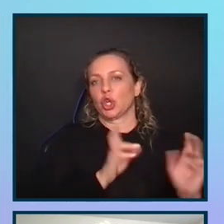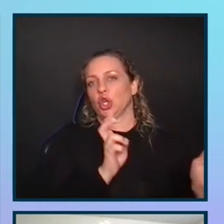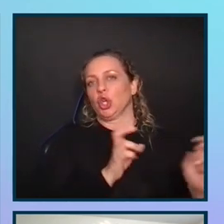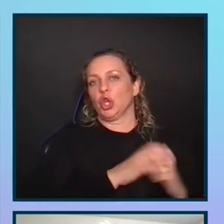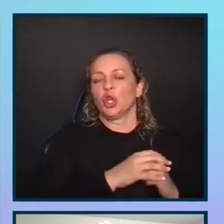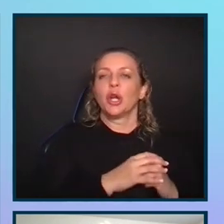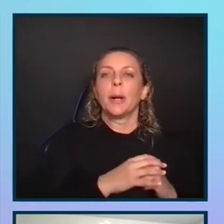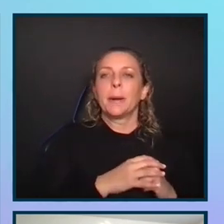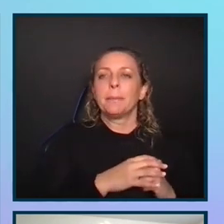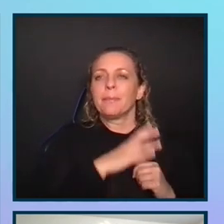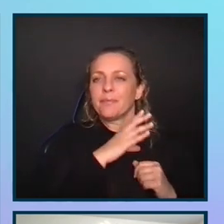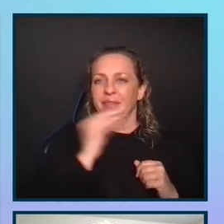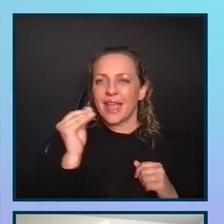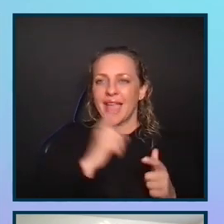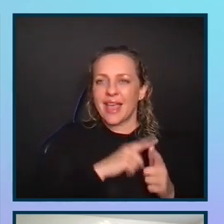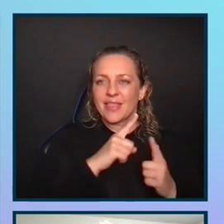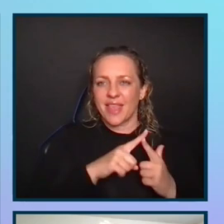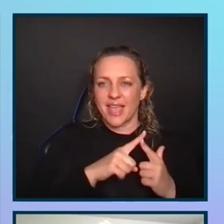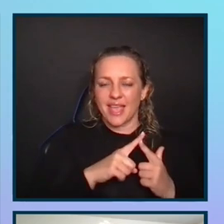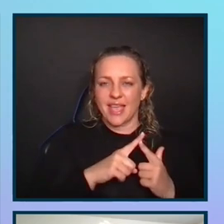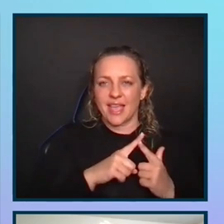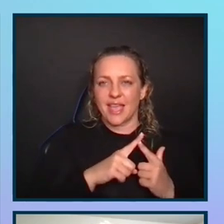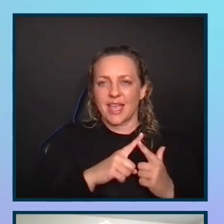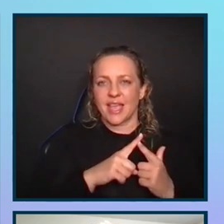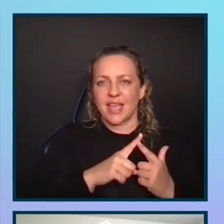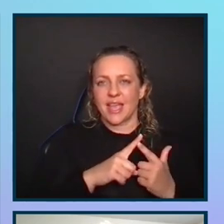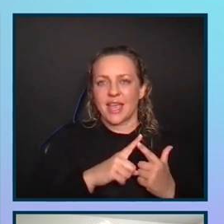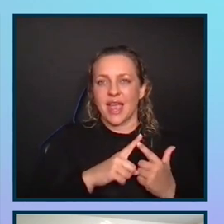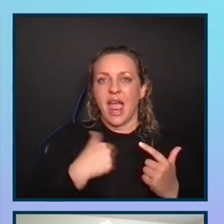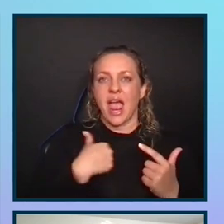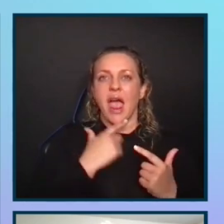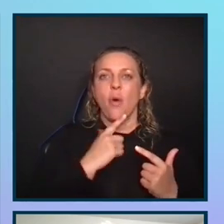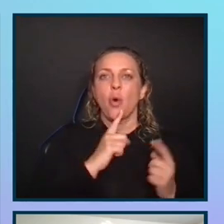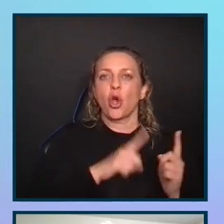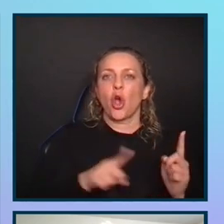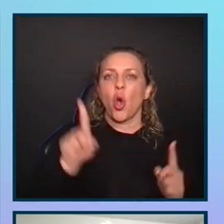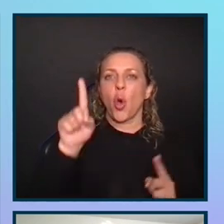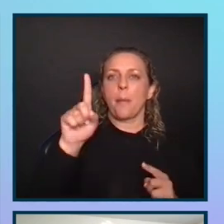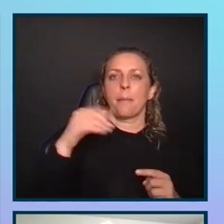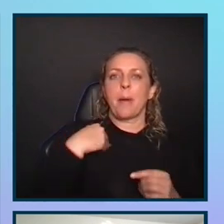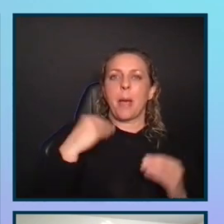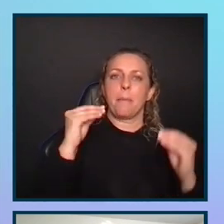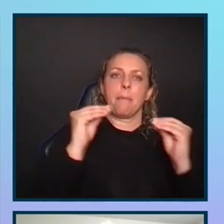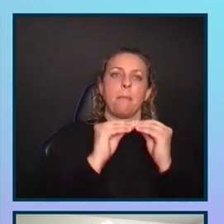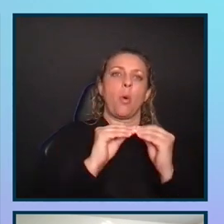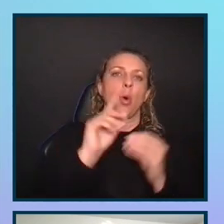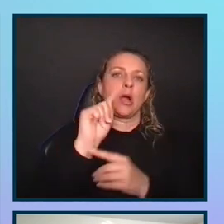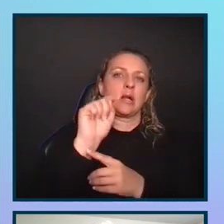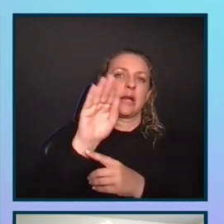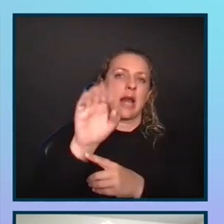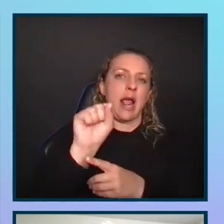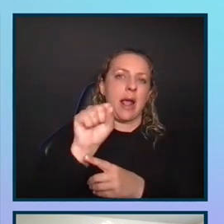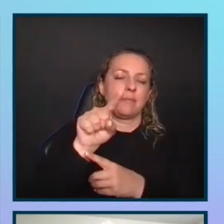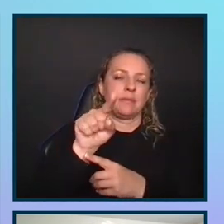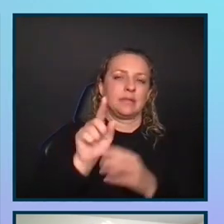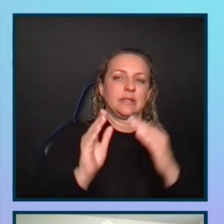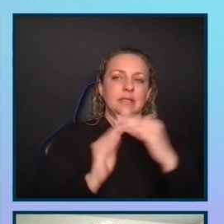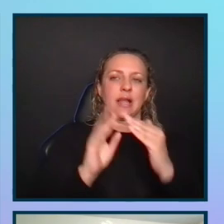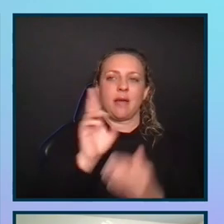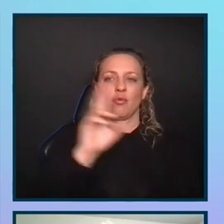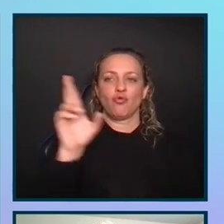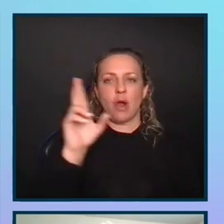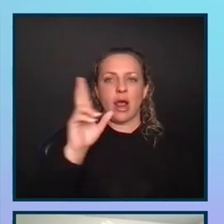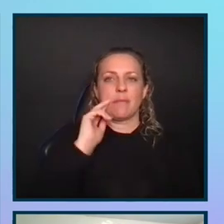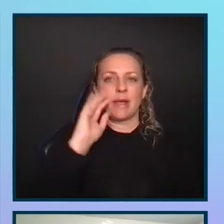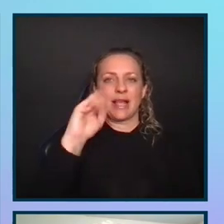and then I'm going to go up to my more tabs up in the top right here, because Axe will